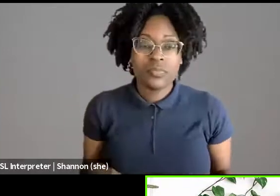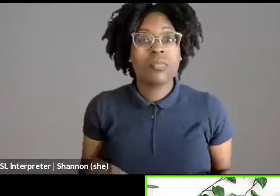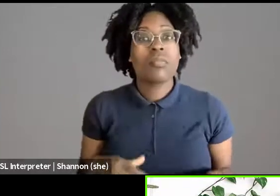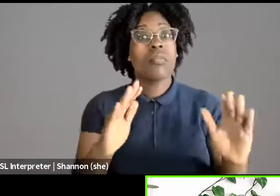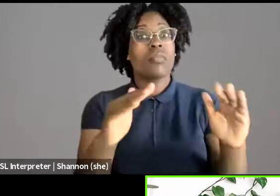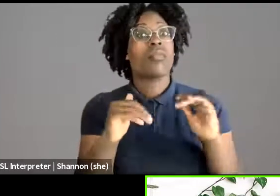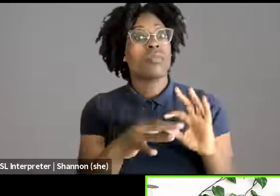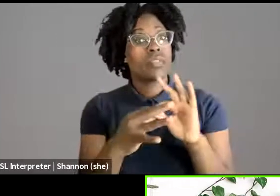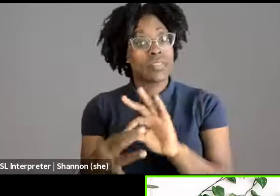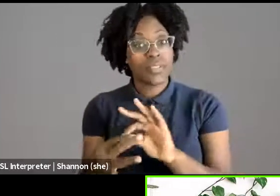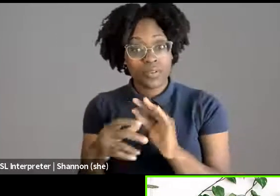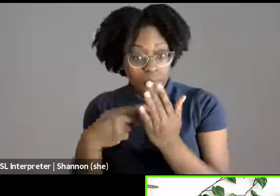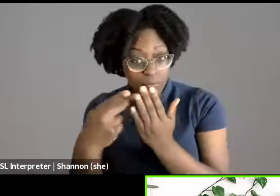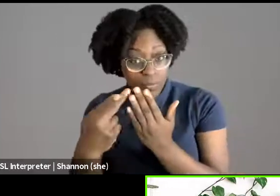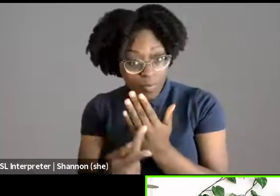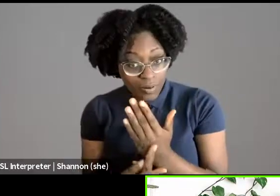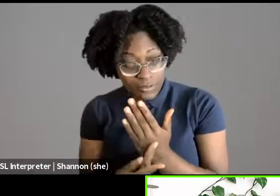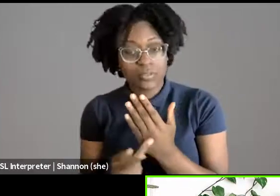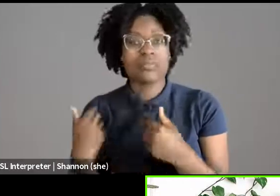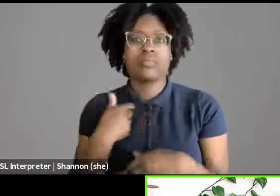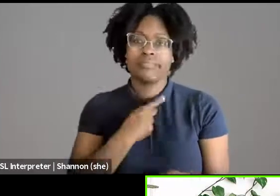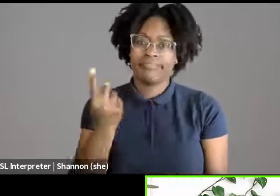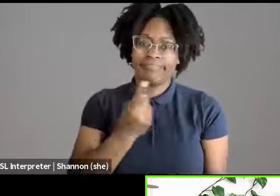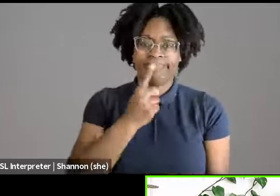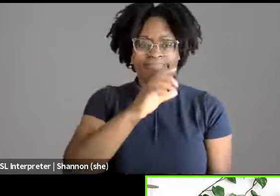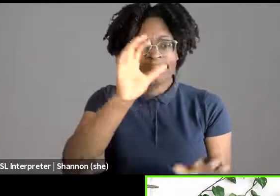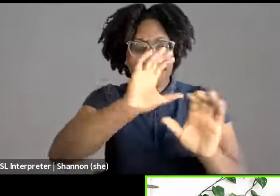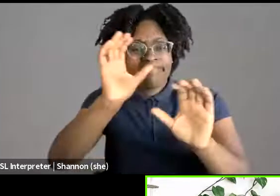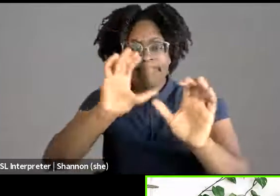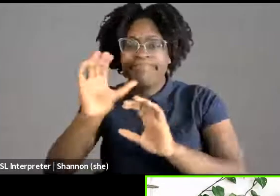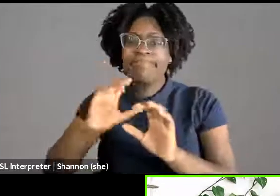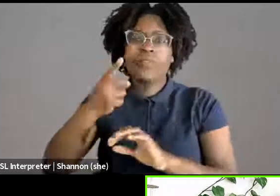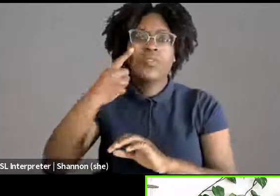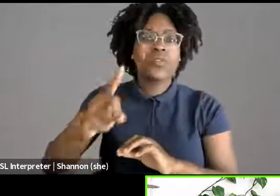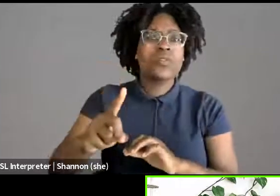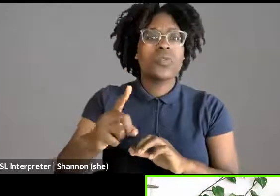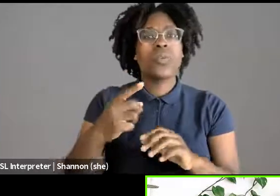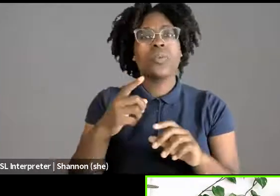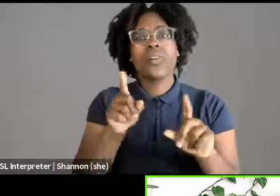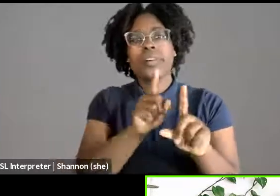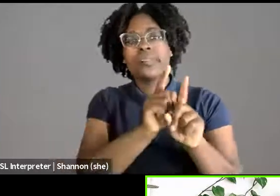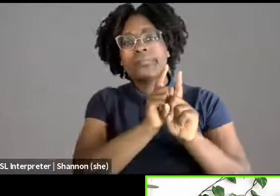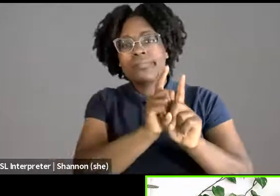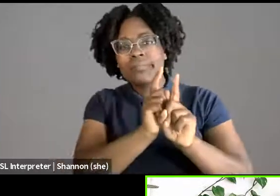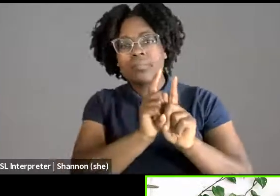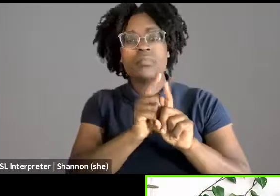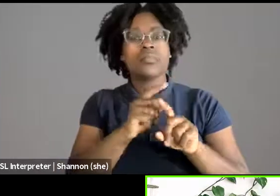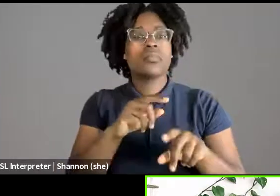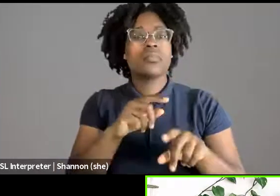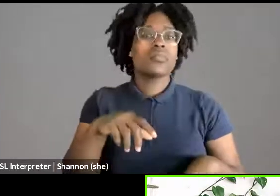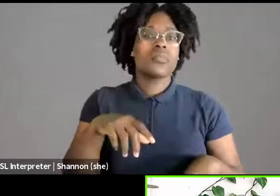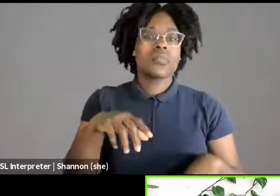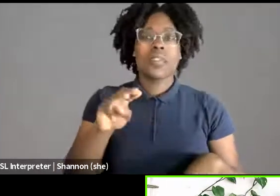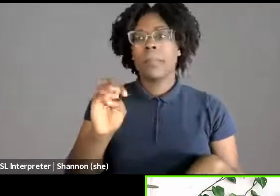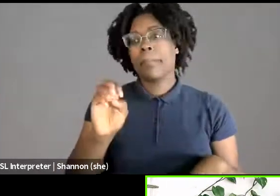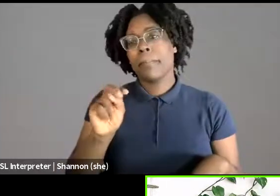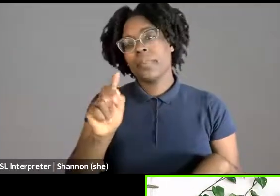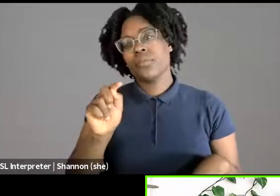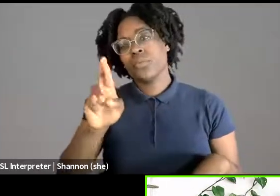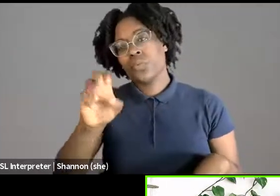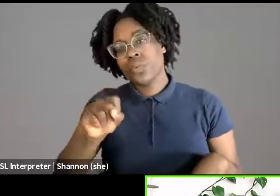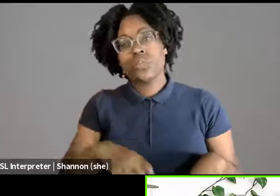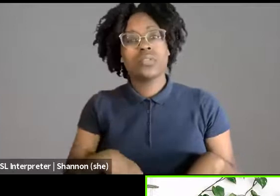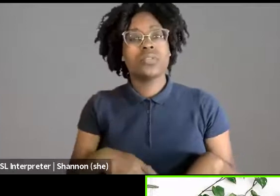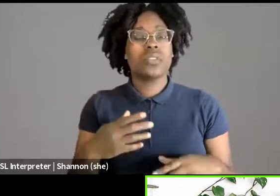in terms of finding role models and near peer mentors for our girls. So if there are Indigenous or